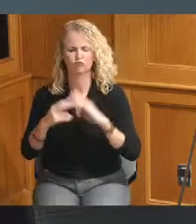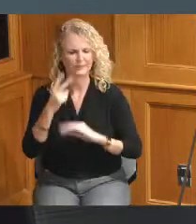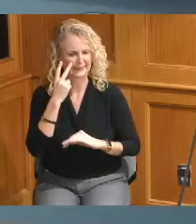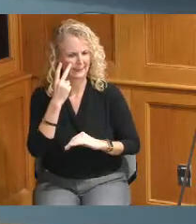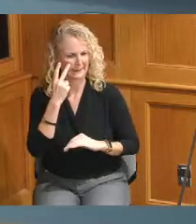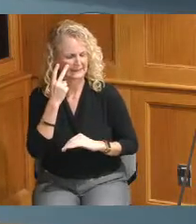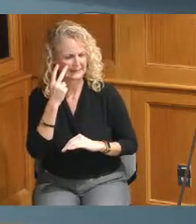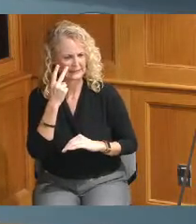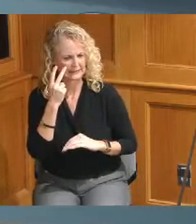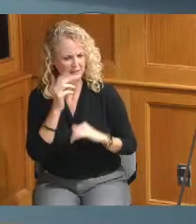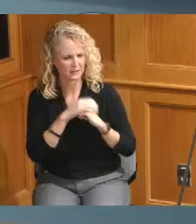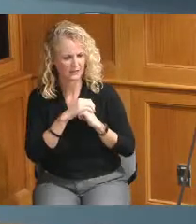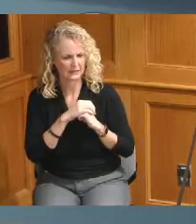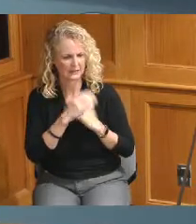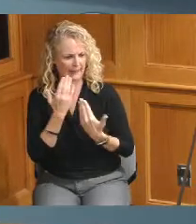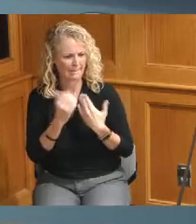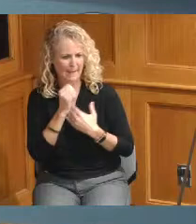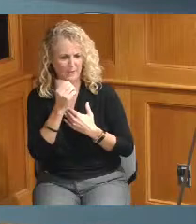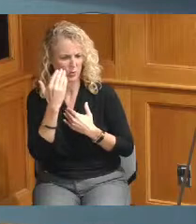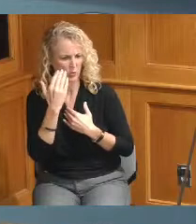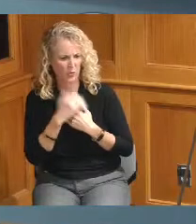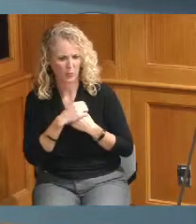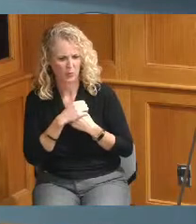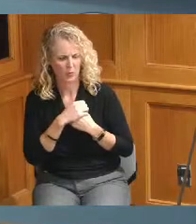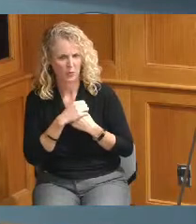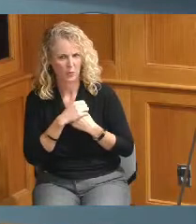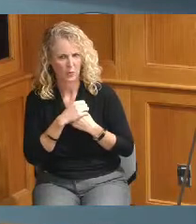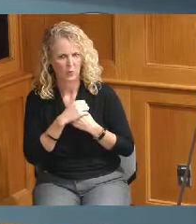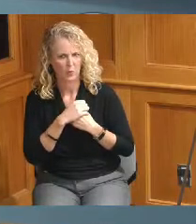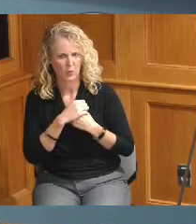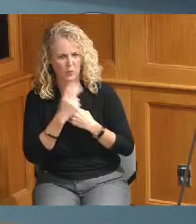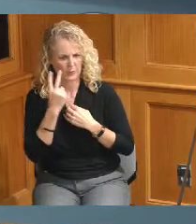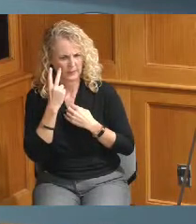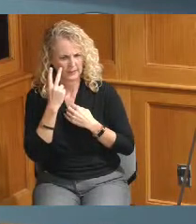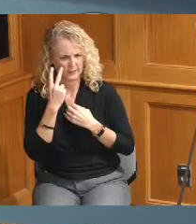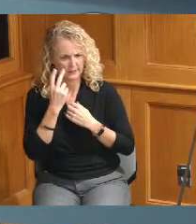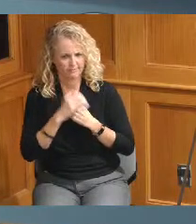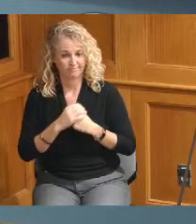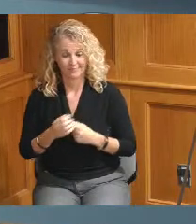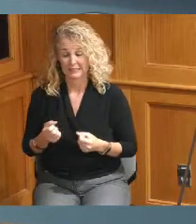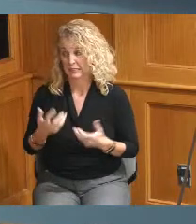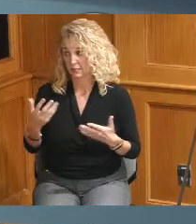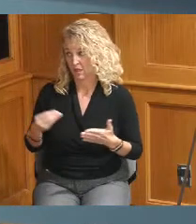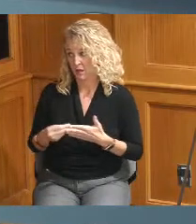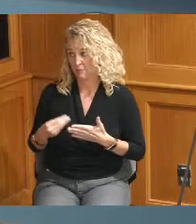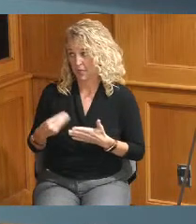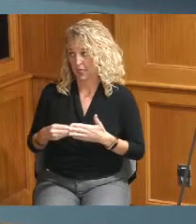I have the item on the number of cards. Yeah. 1 second. It's a lot of money.